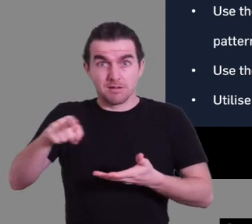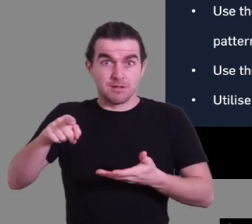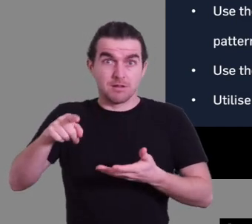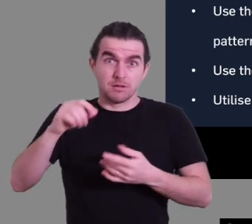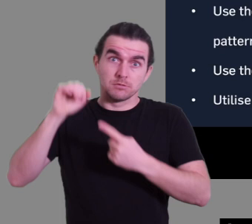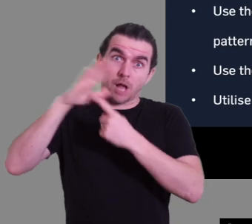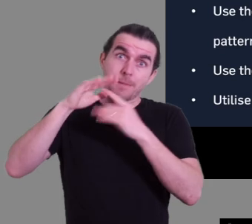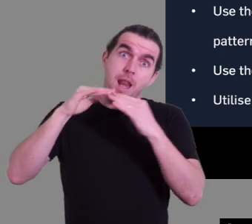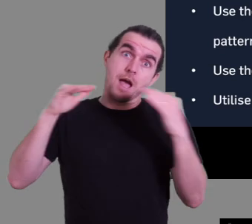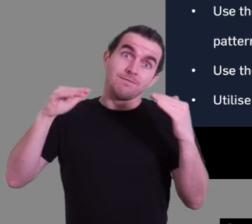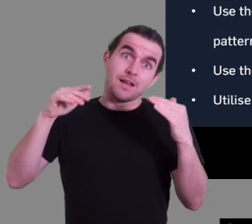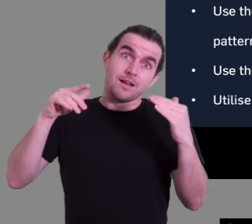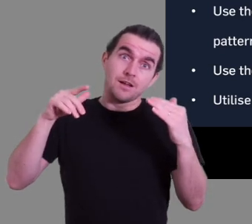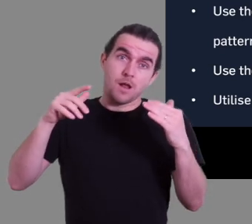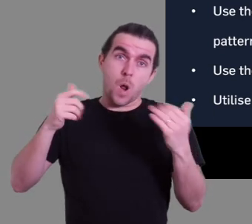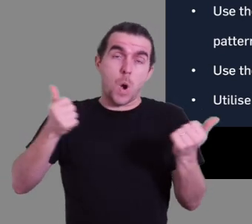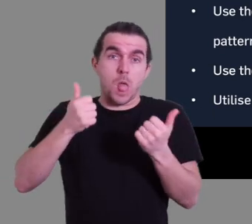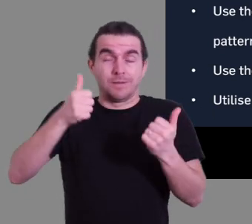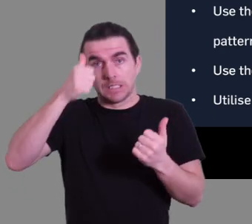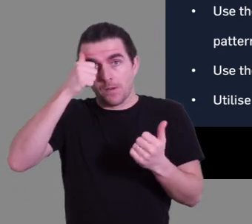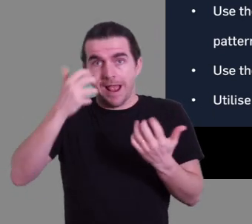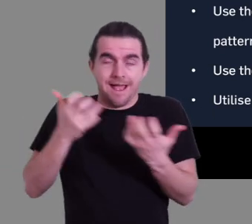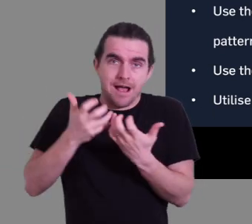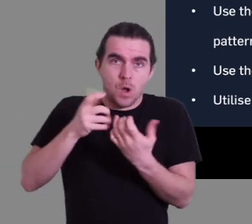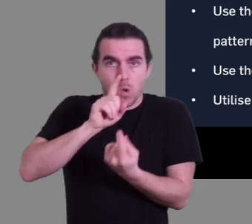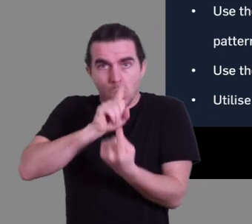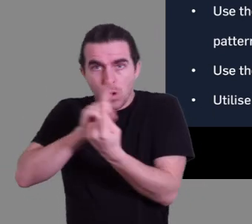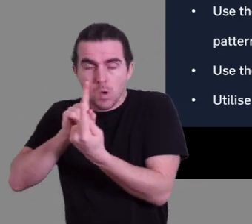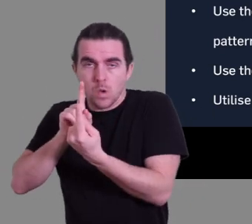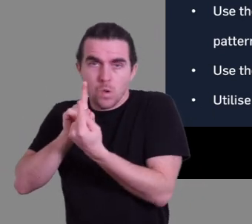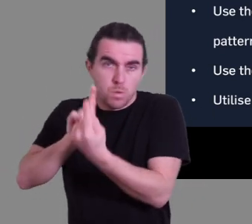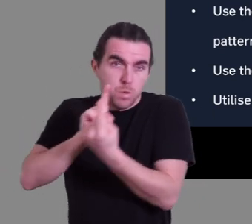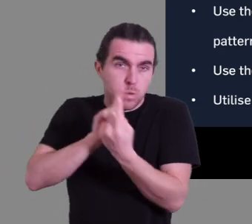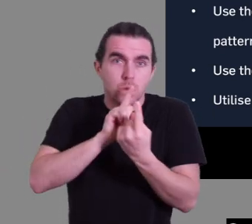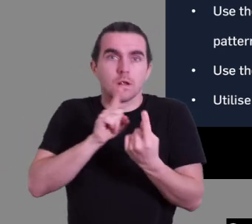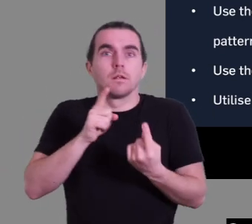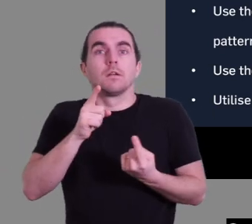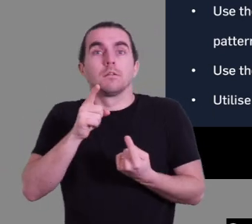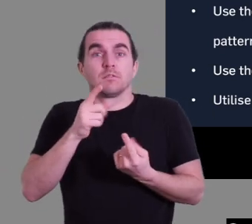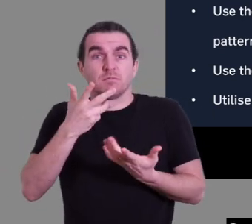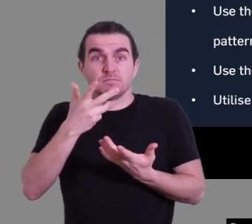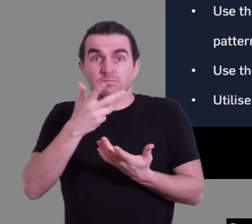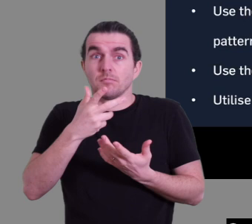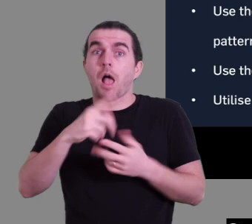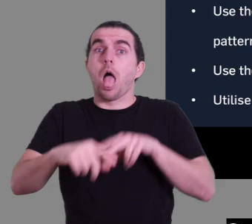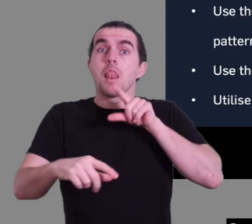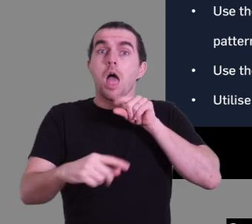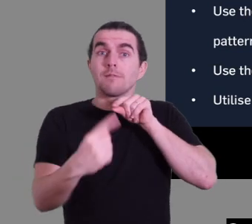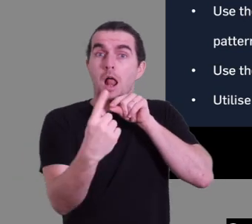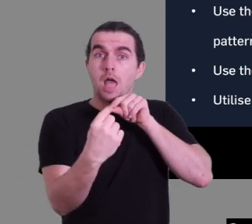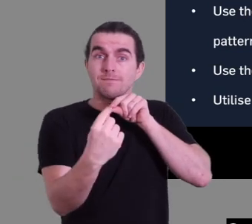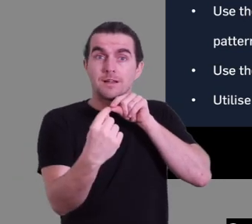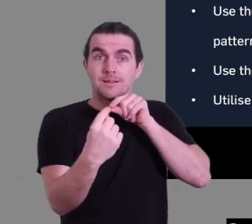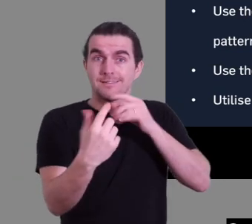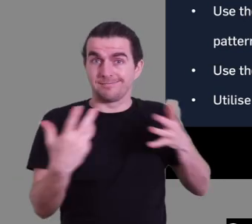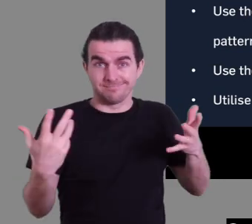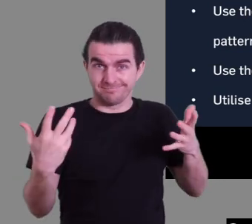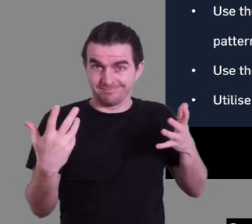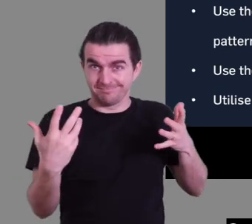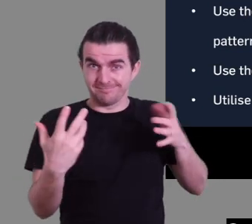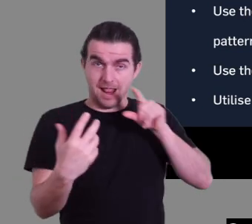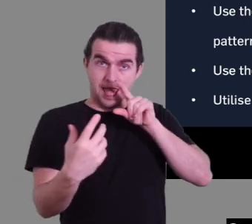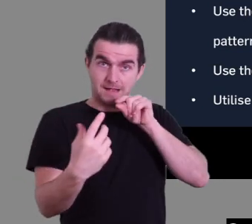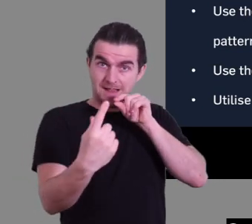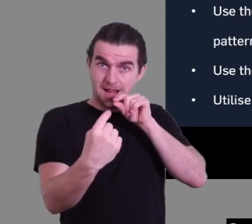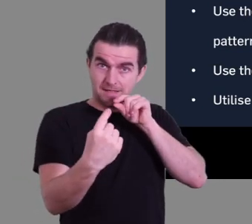players at the top level who have already learnt these 1v1 tactics. So, you know, if you put the 11v11 tactics